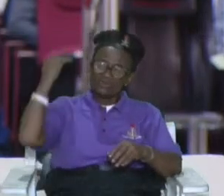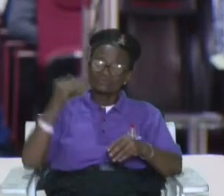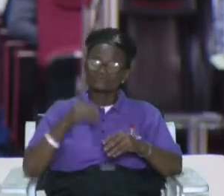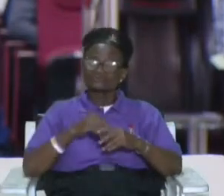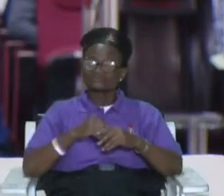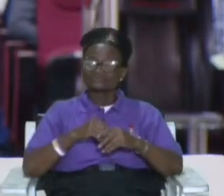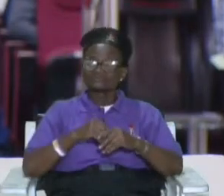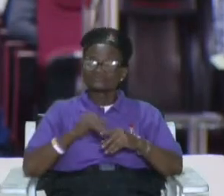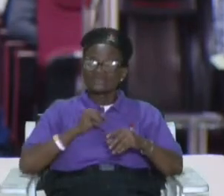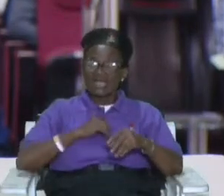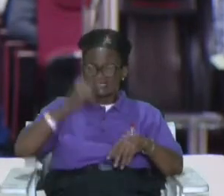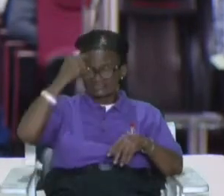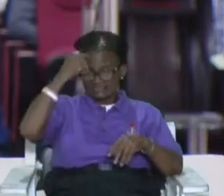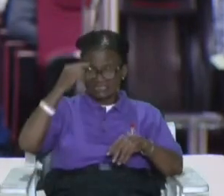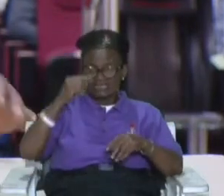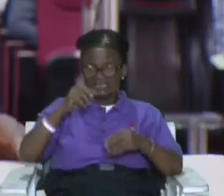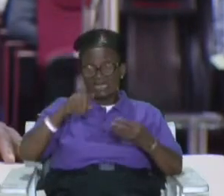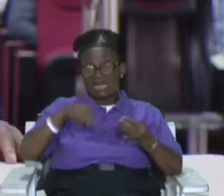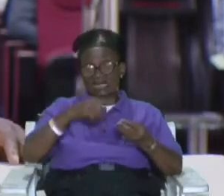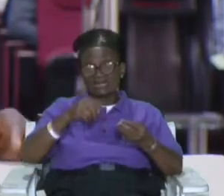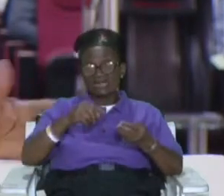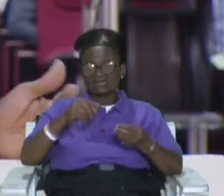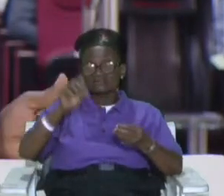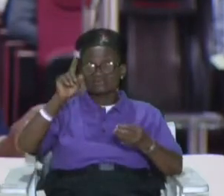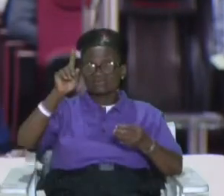I think around